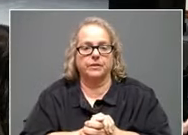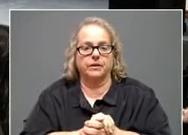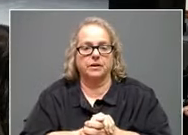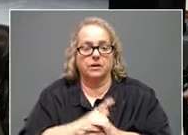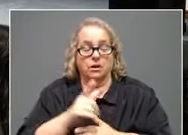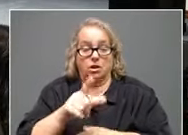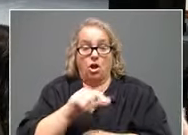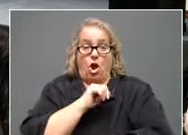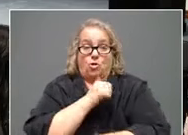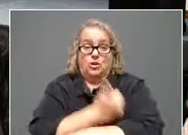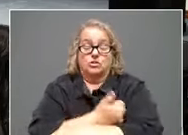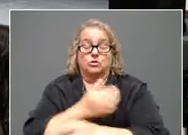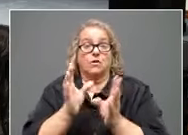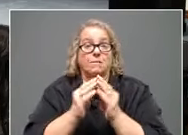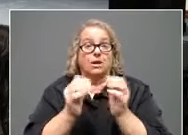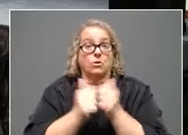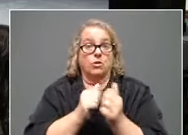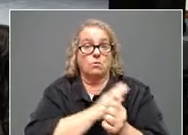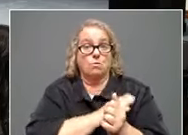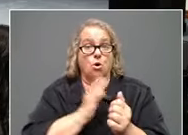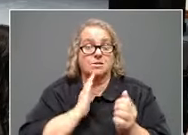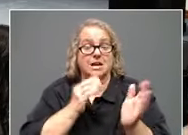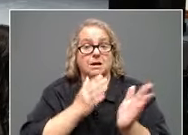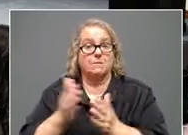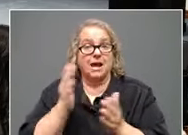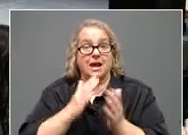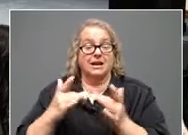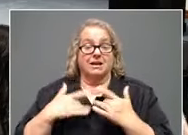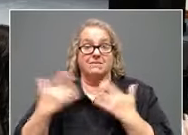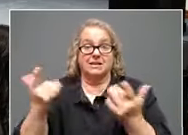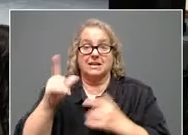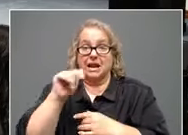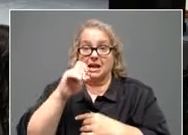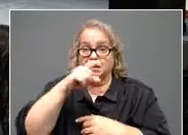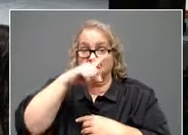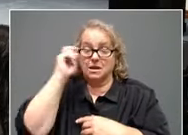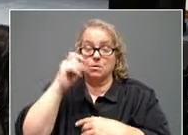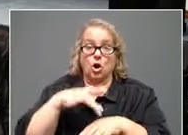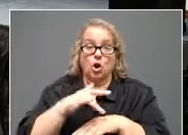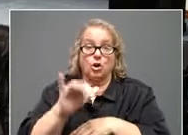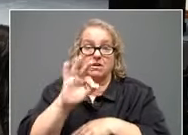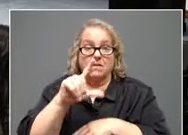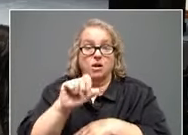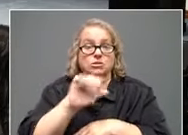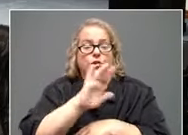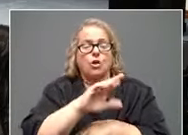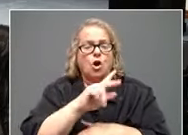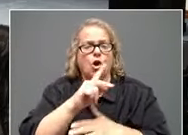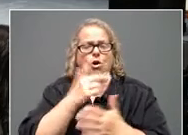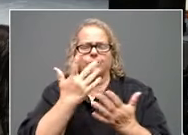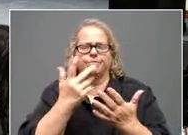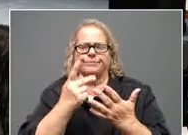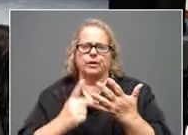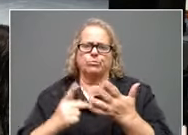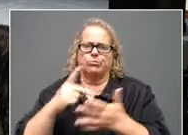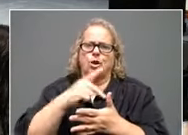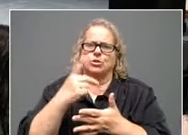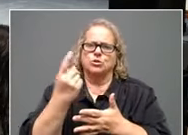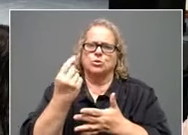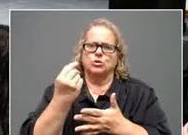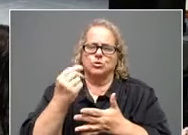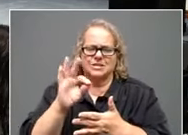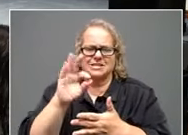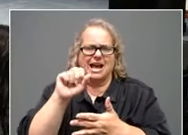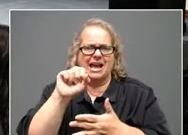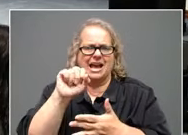and planning events coming up late summer, early fall, and figuring out their protocols safety-wise. There's been